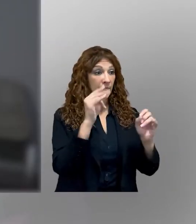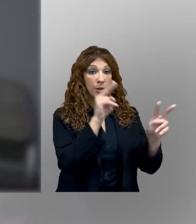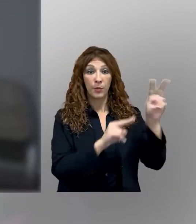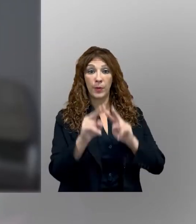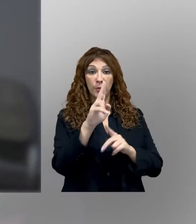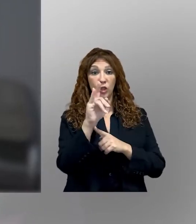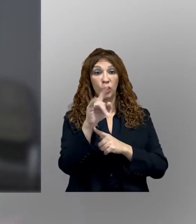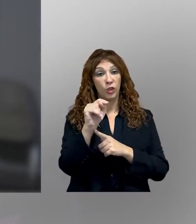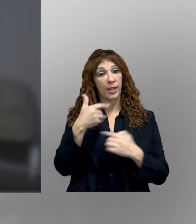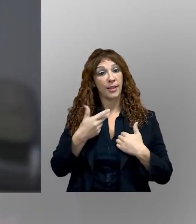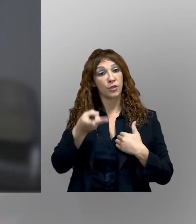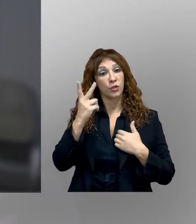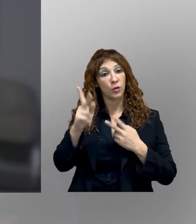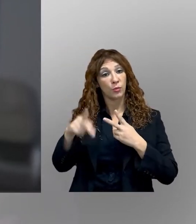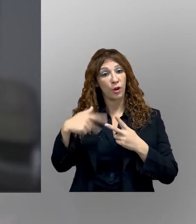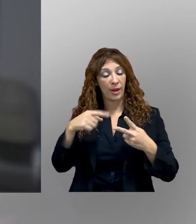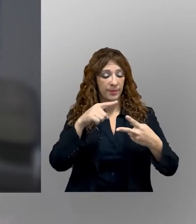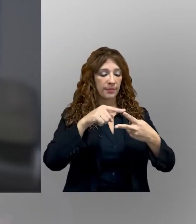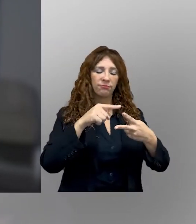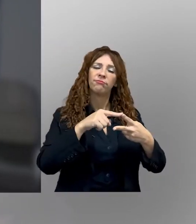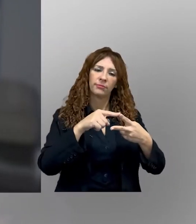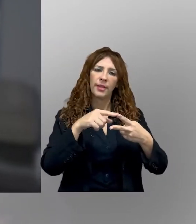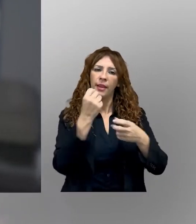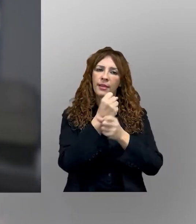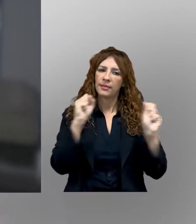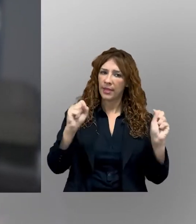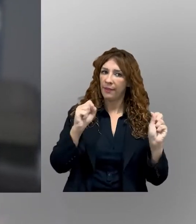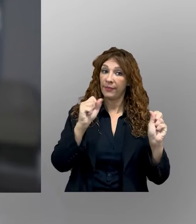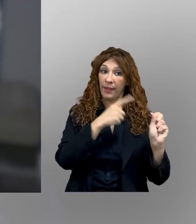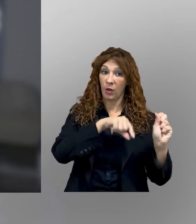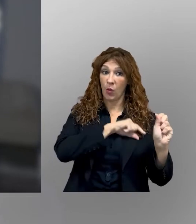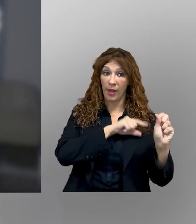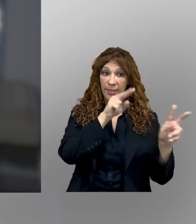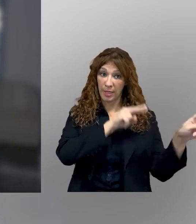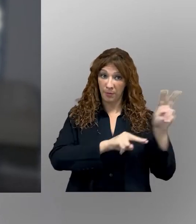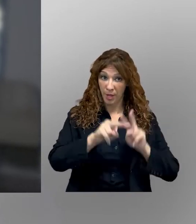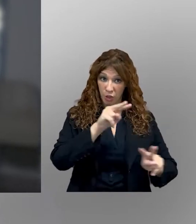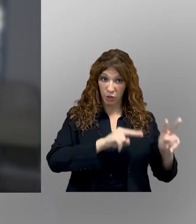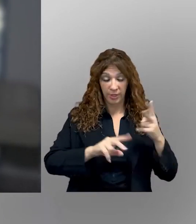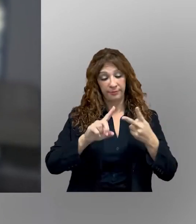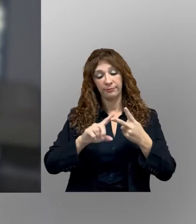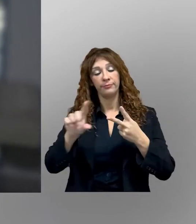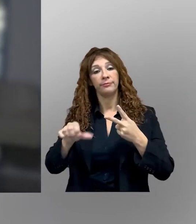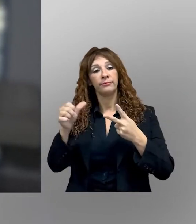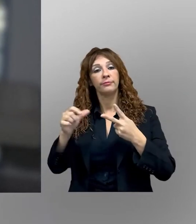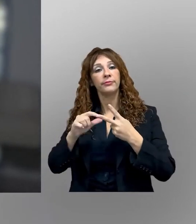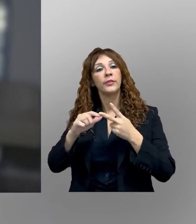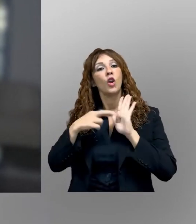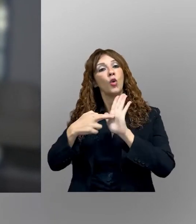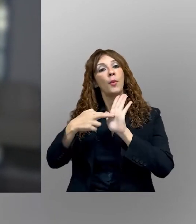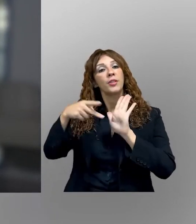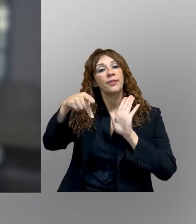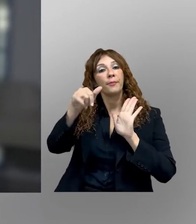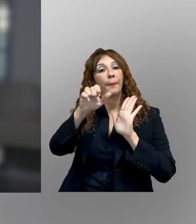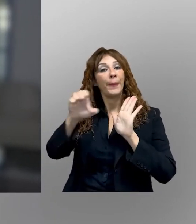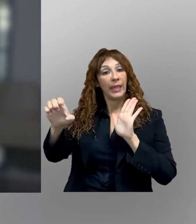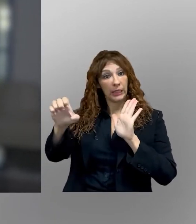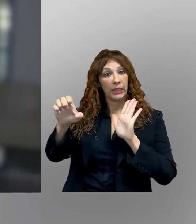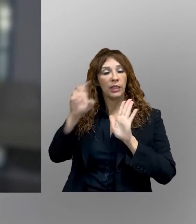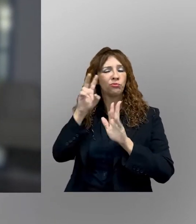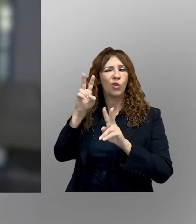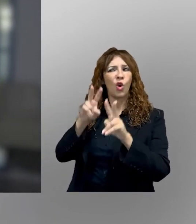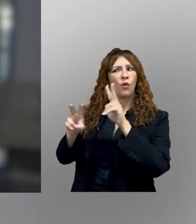The Independent Monitoring Unit has two programs. One is the Safety and Quality Monitoring, and the other is the